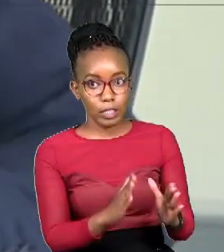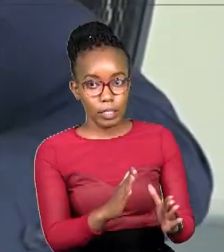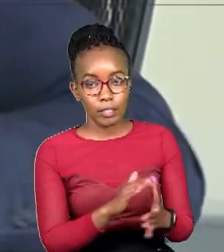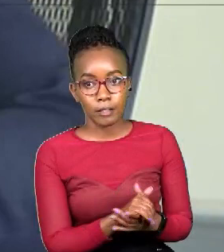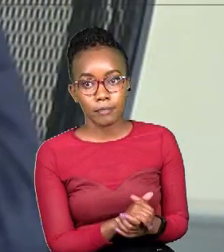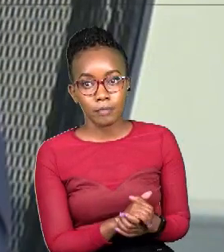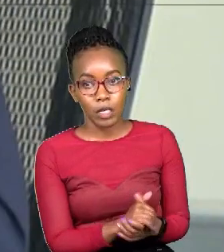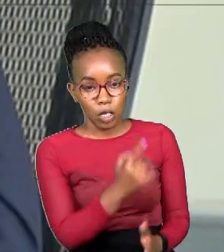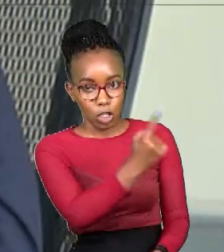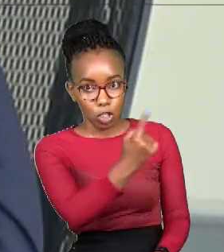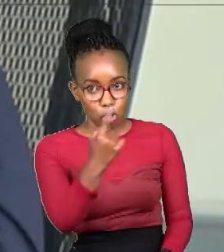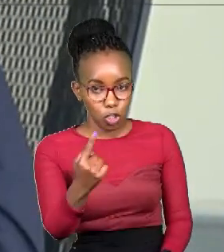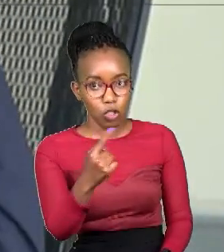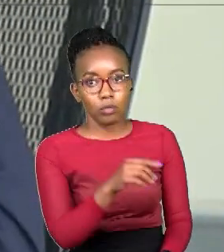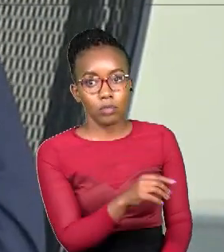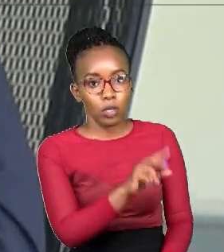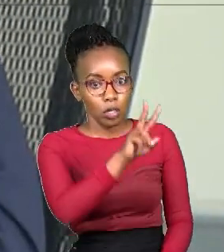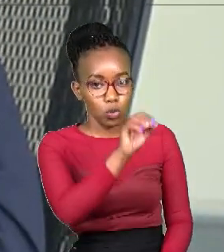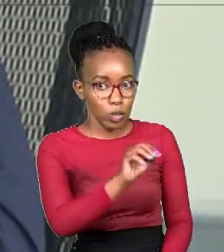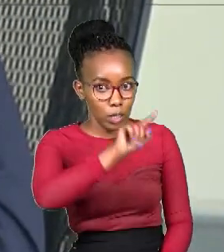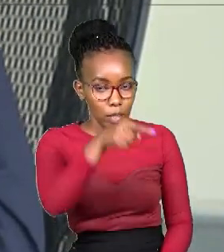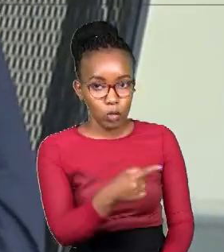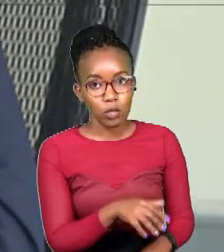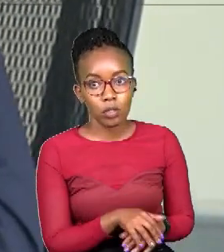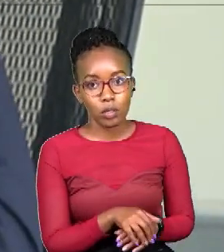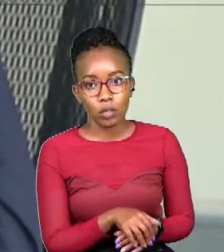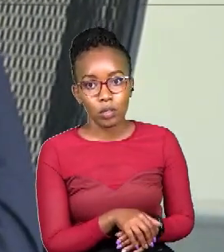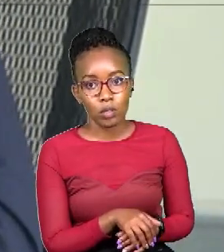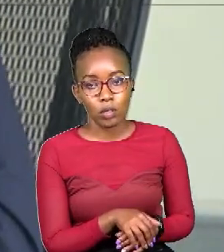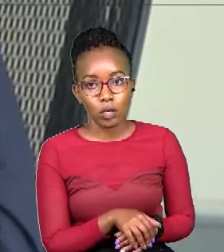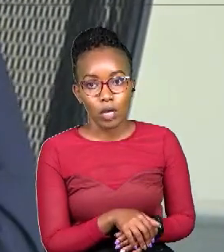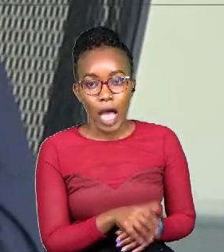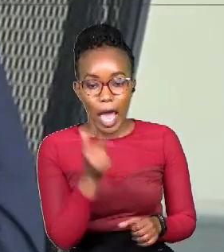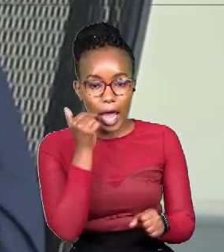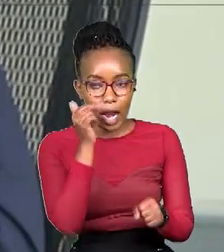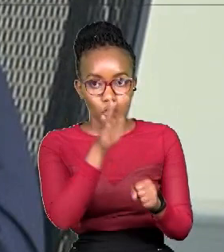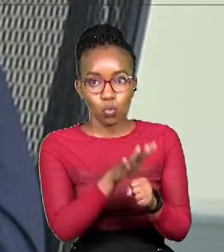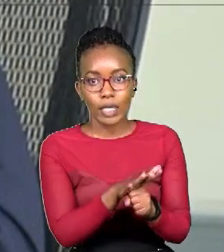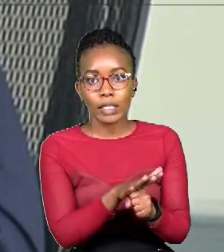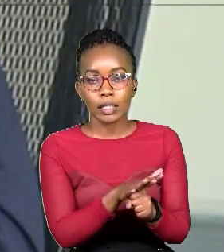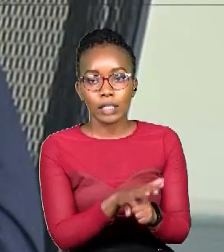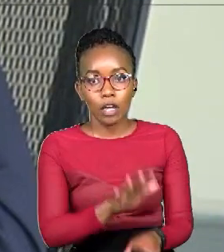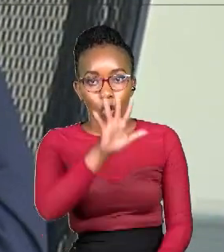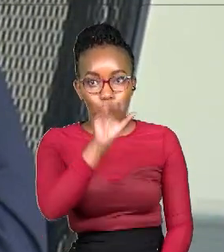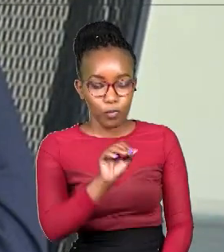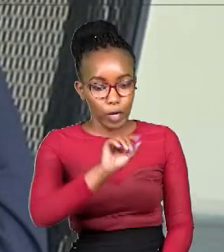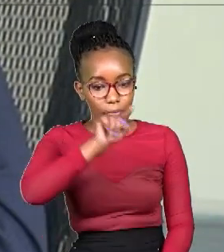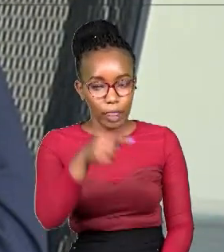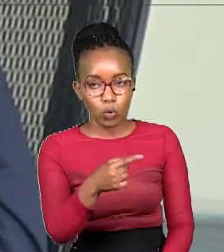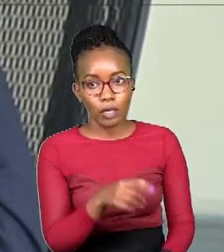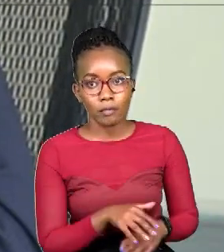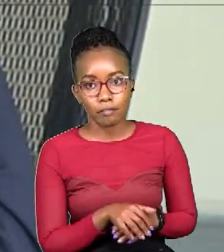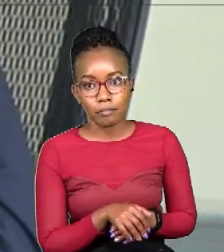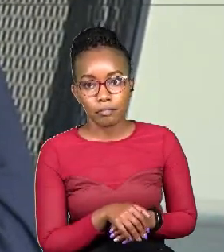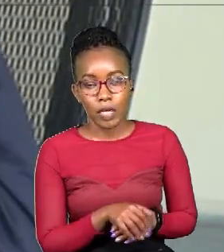granted each cash bail of 20 shillings 20,000 plus one person of surety of Kenya shillings 50,000.